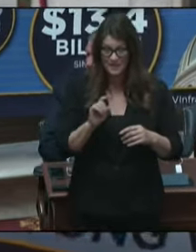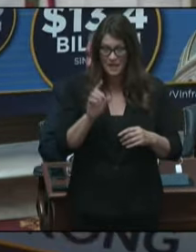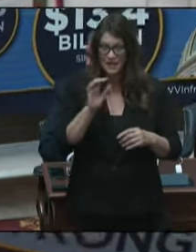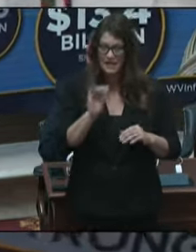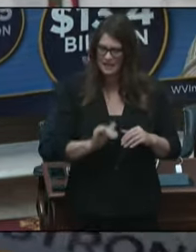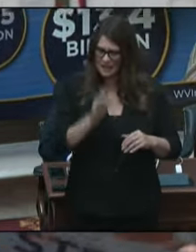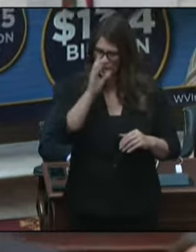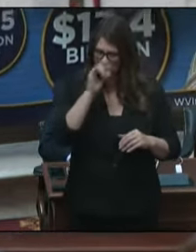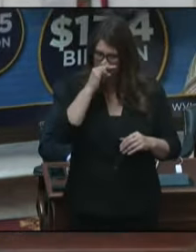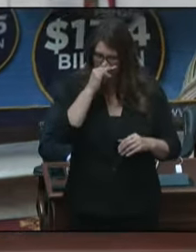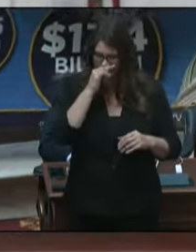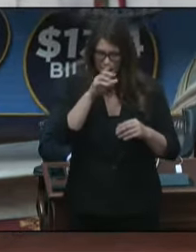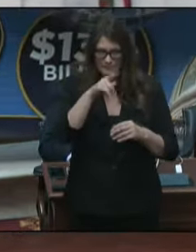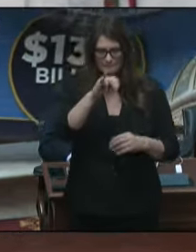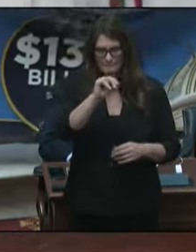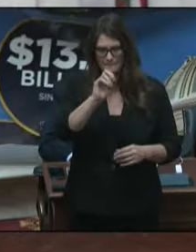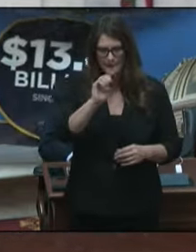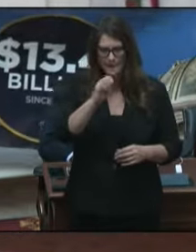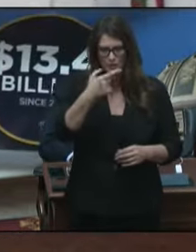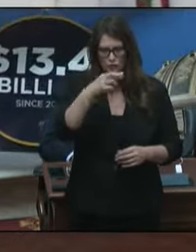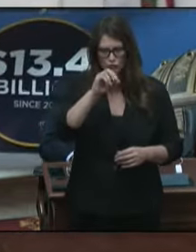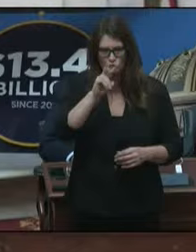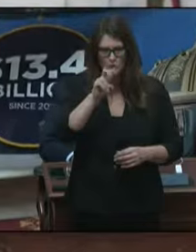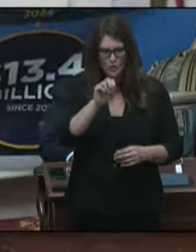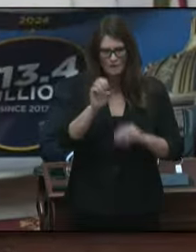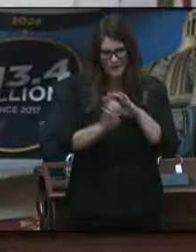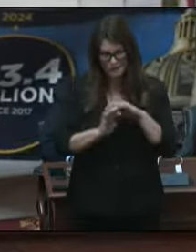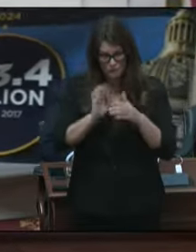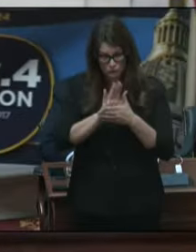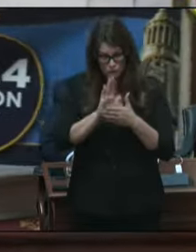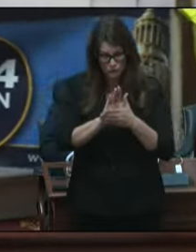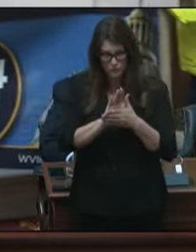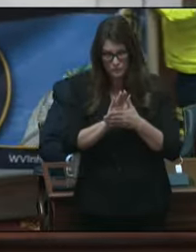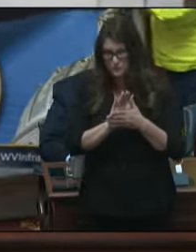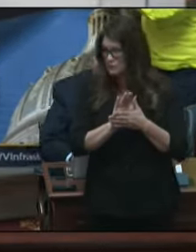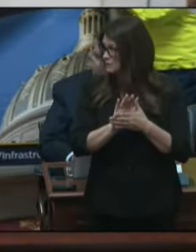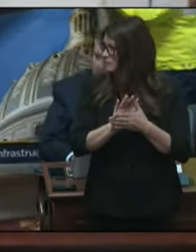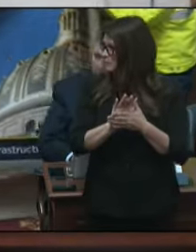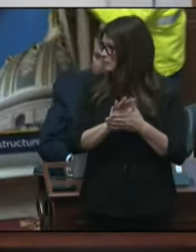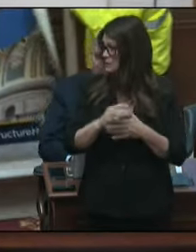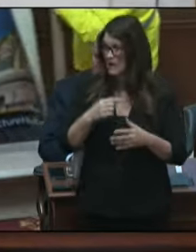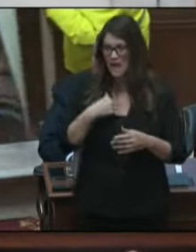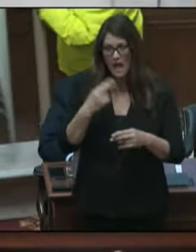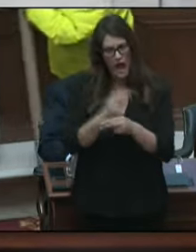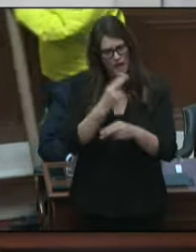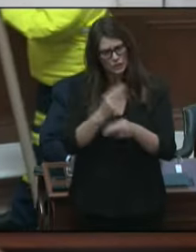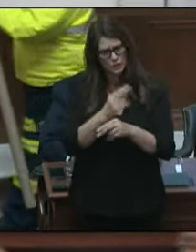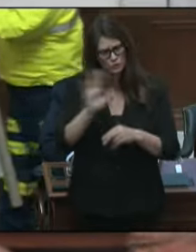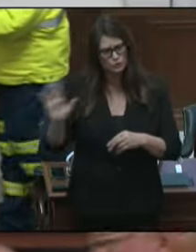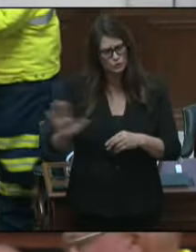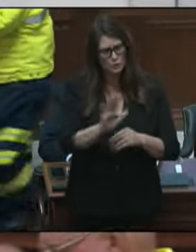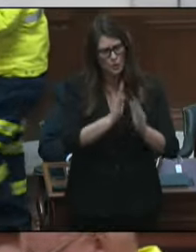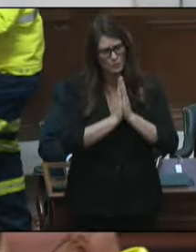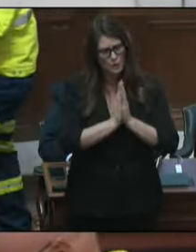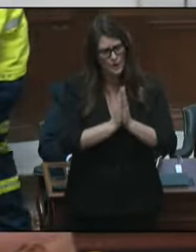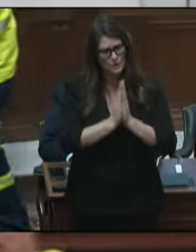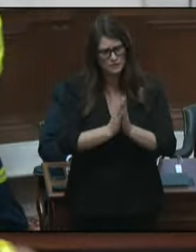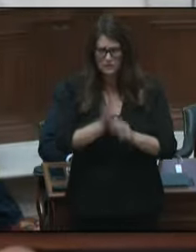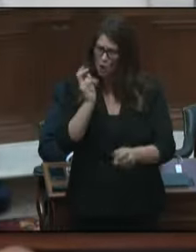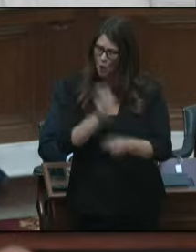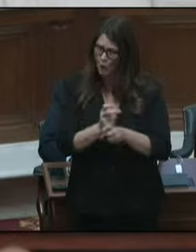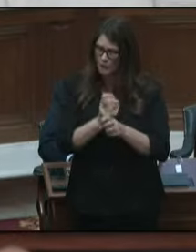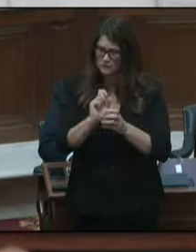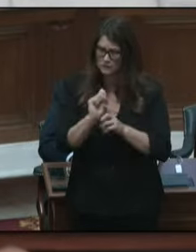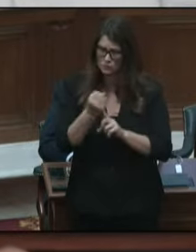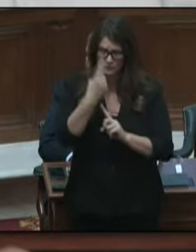Elementary. Now, let me just tell you this. Now, I probably could use your prayer just a little bit because this is really tough on me